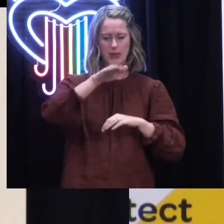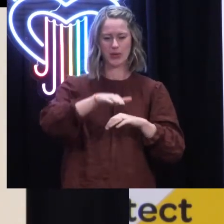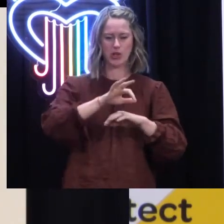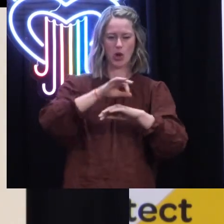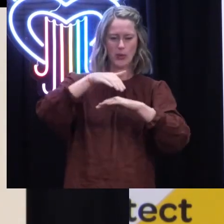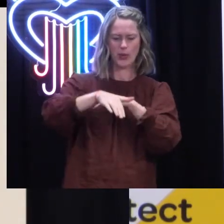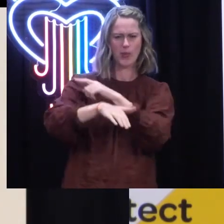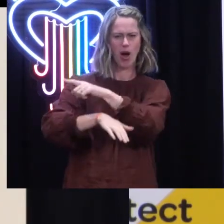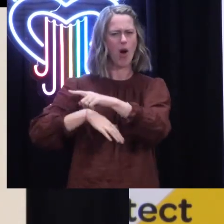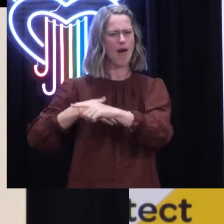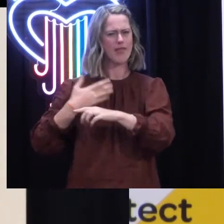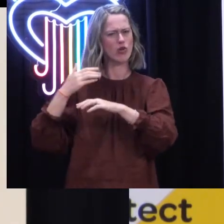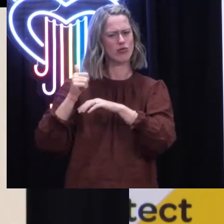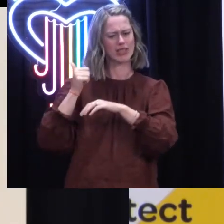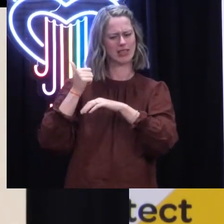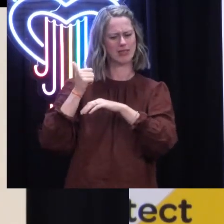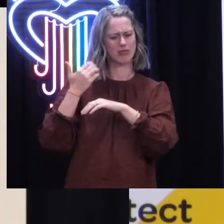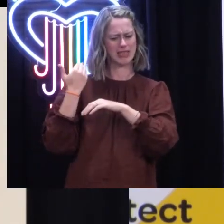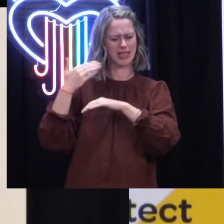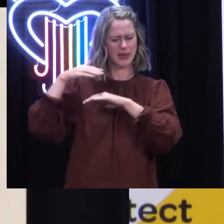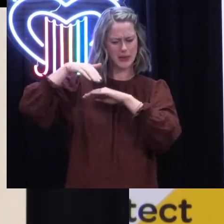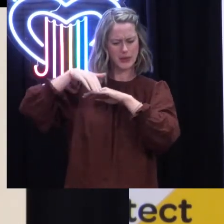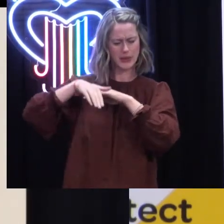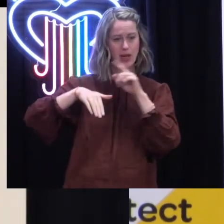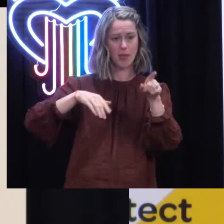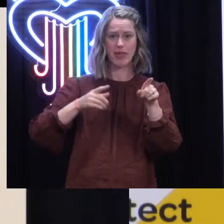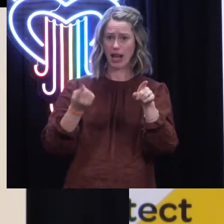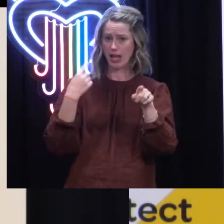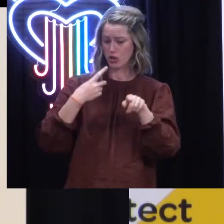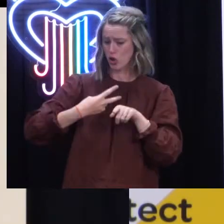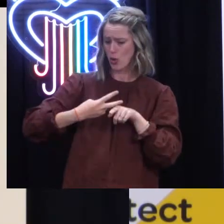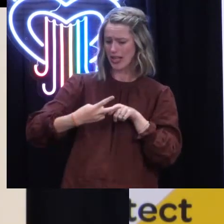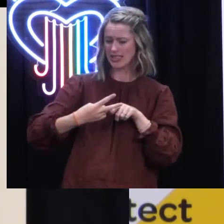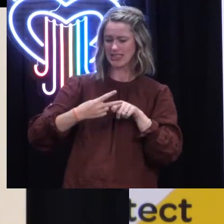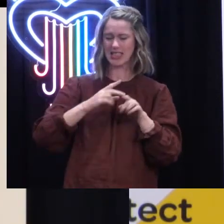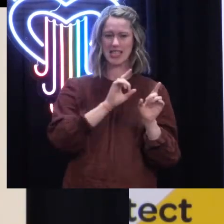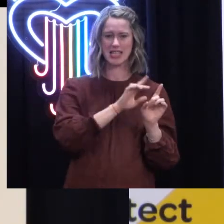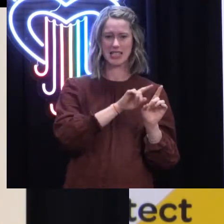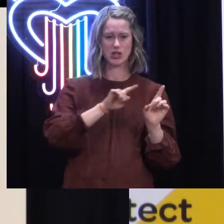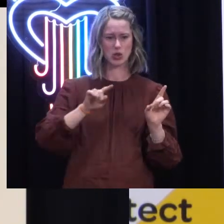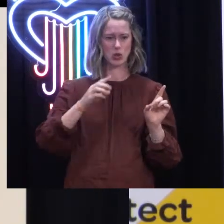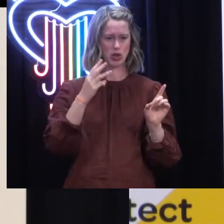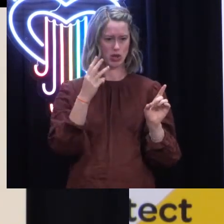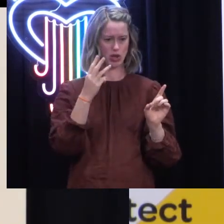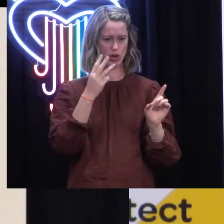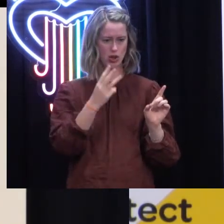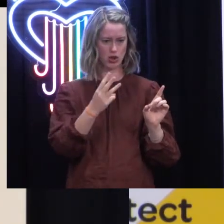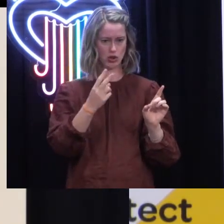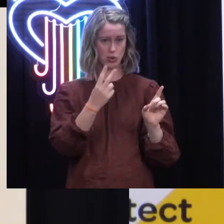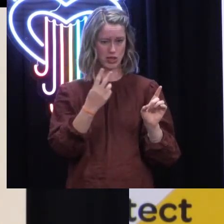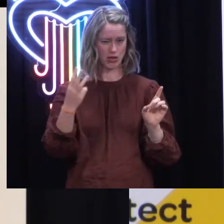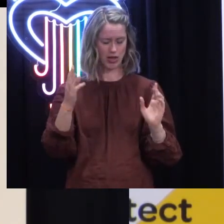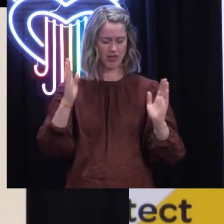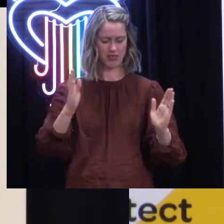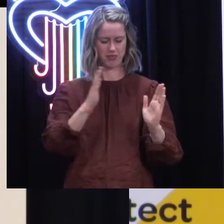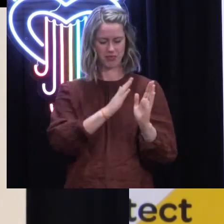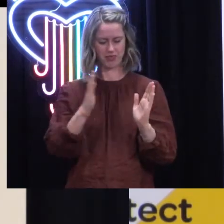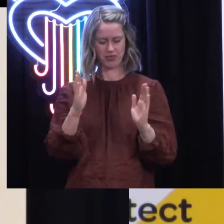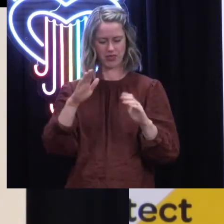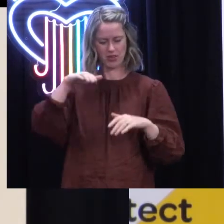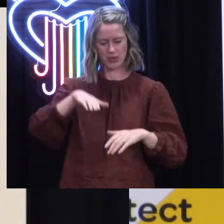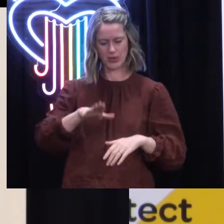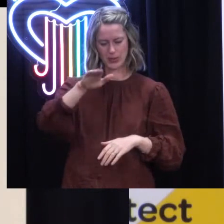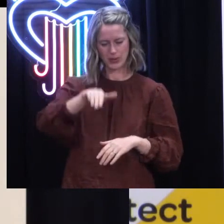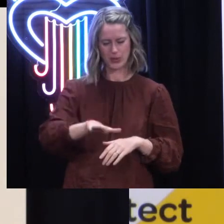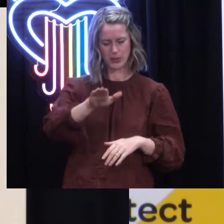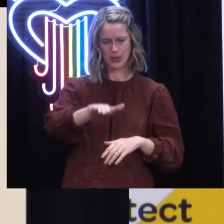a steady decline recently, Ben. The last fortnight, it's stayed between 10 and 33. Yep. There's no doubt there was more before that. So I guess,